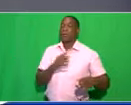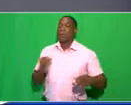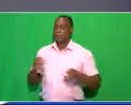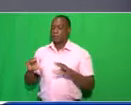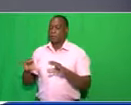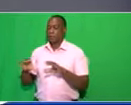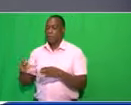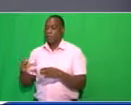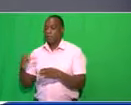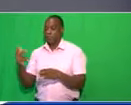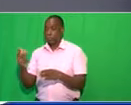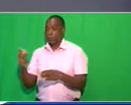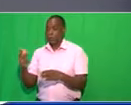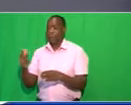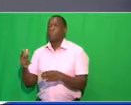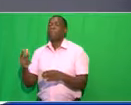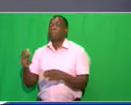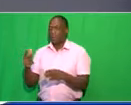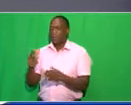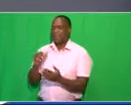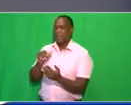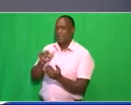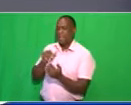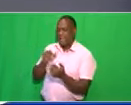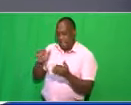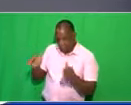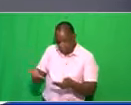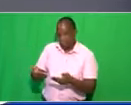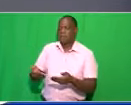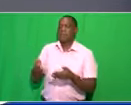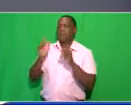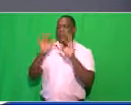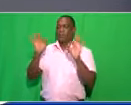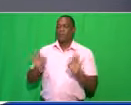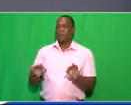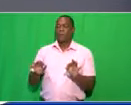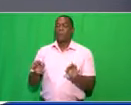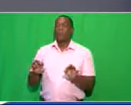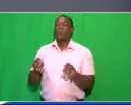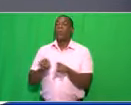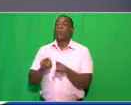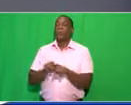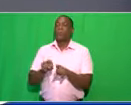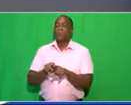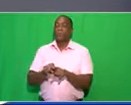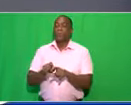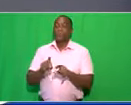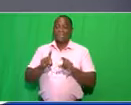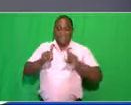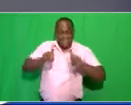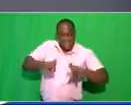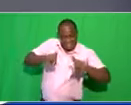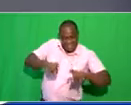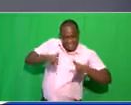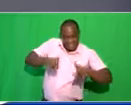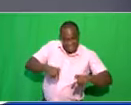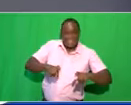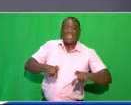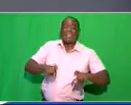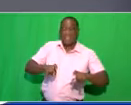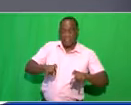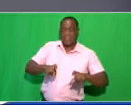done, we had piloted the first sample of that test, and we had the item analysis, and we